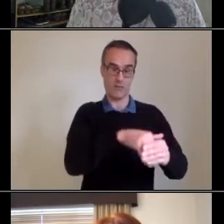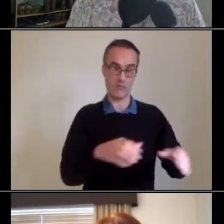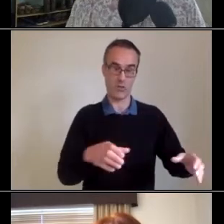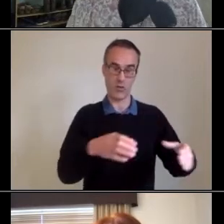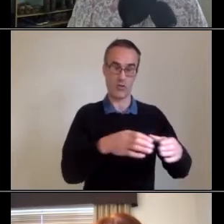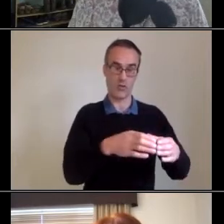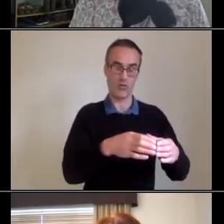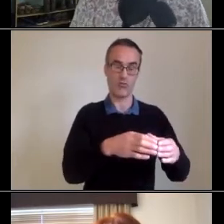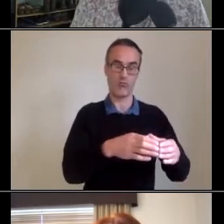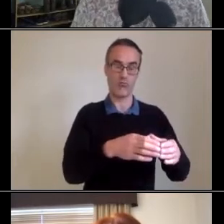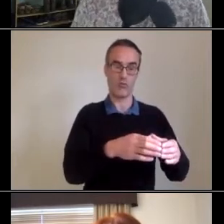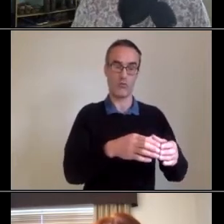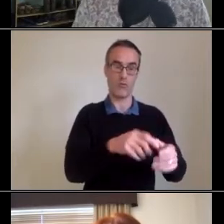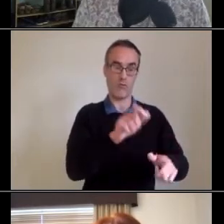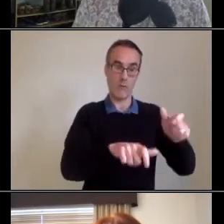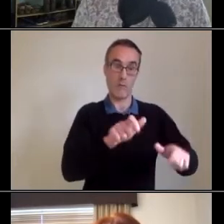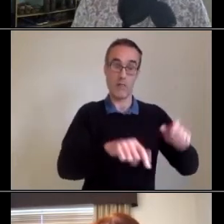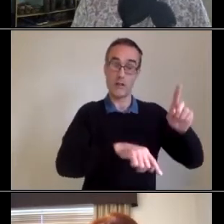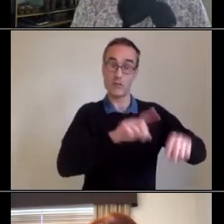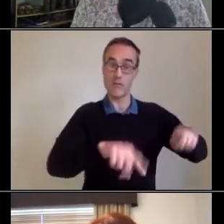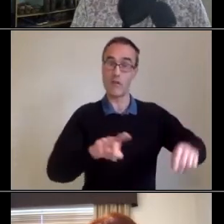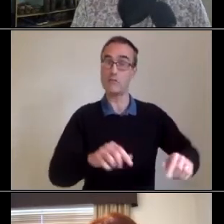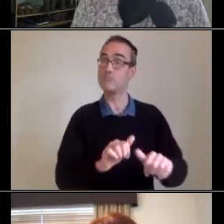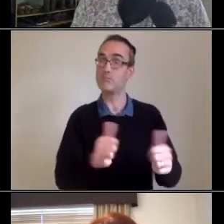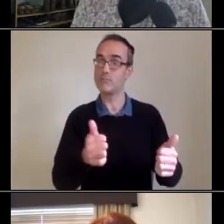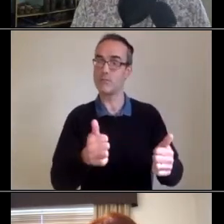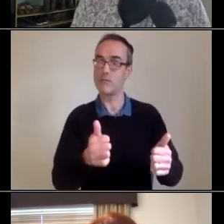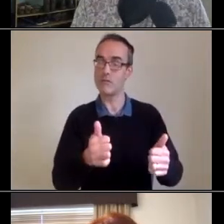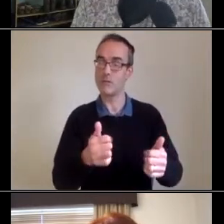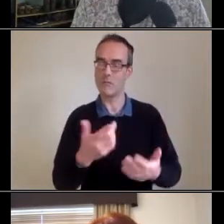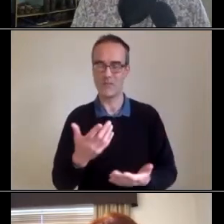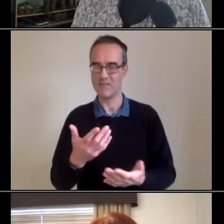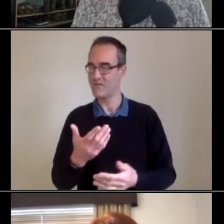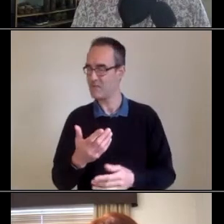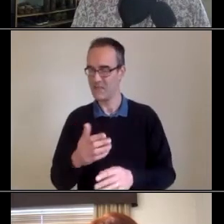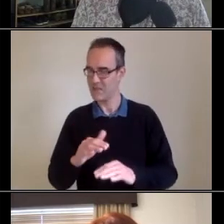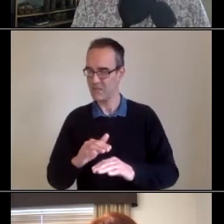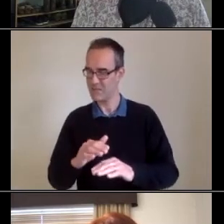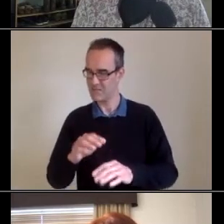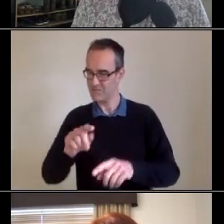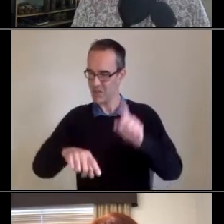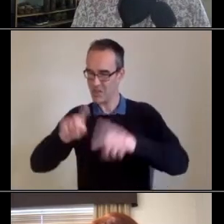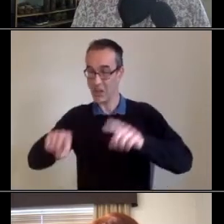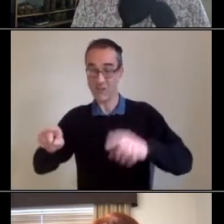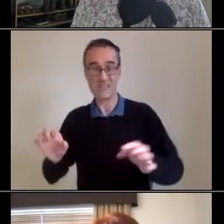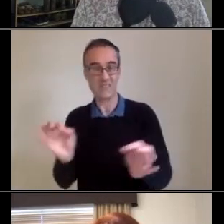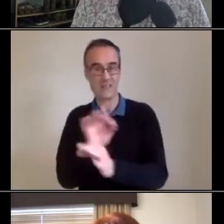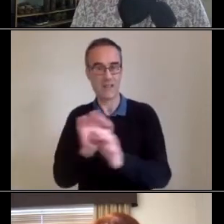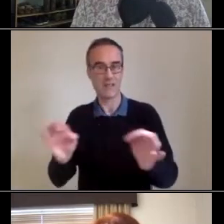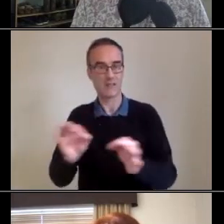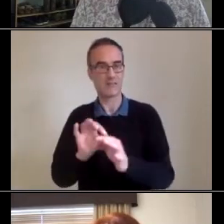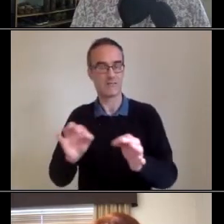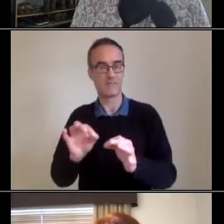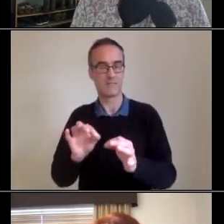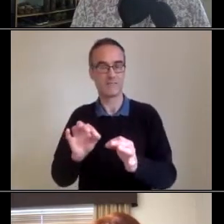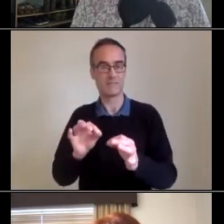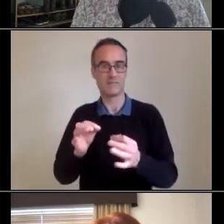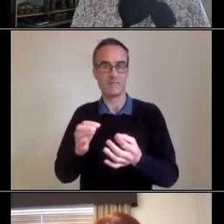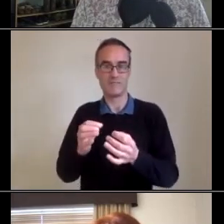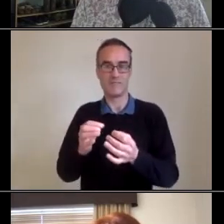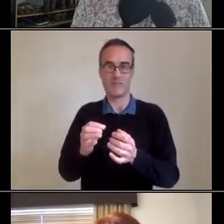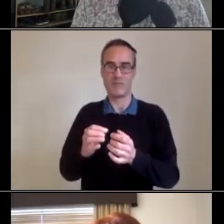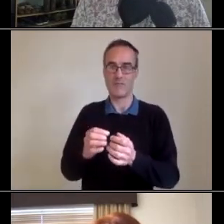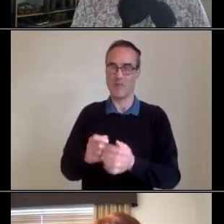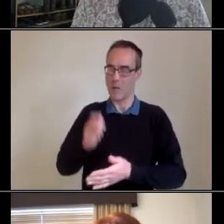schools. And if you want to have anything done, there should be some sort of incentive and also penalty